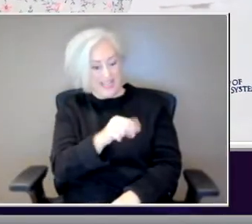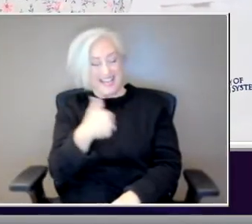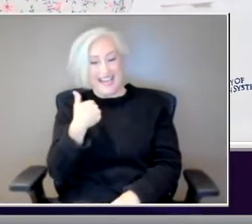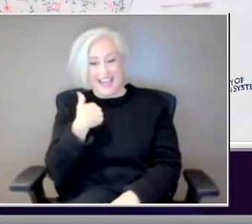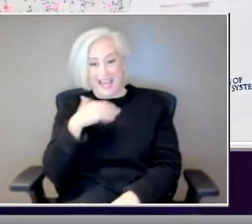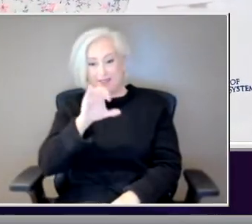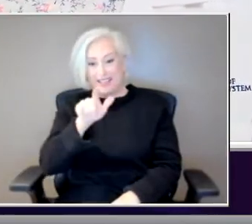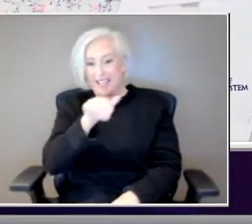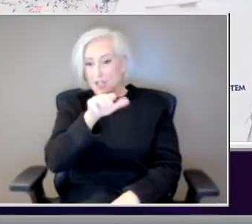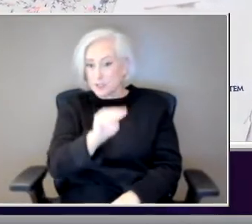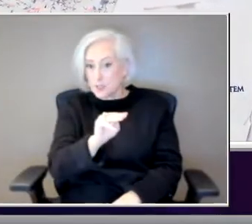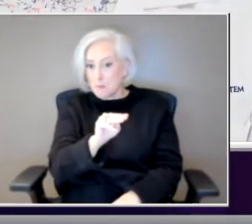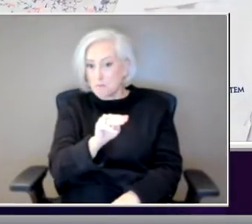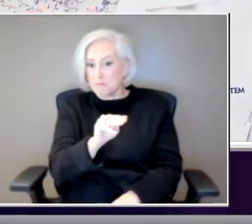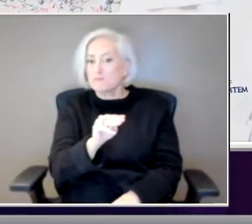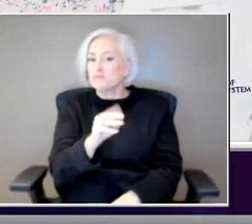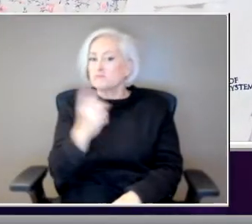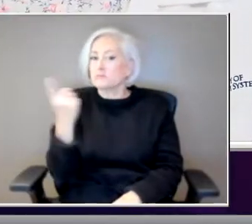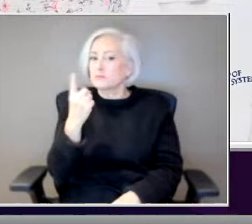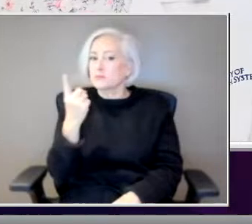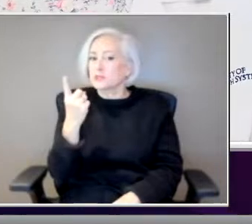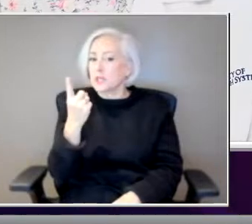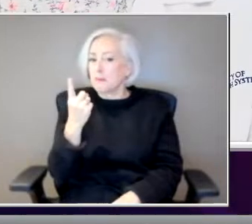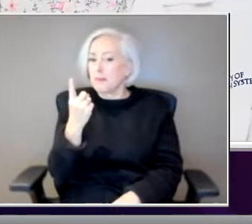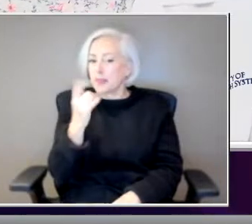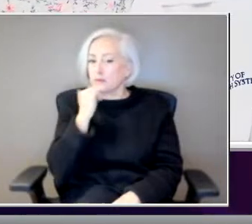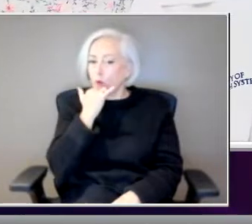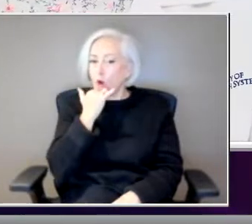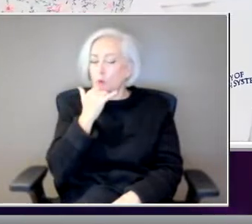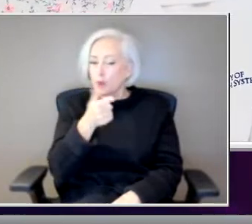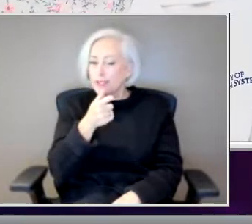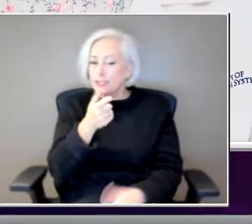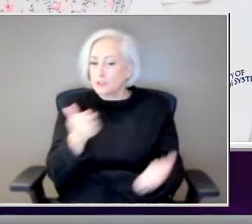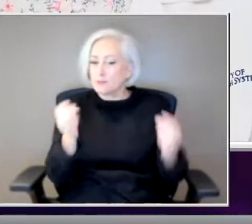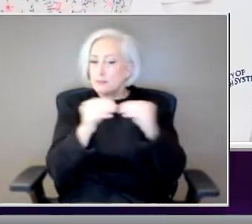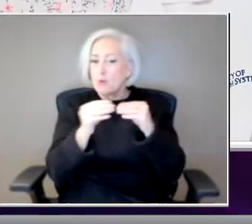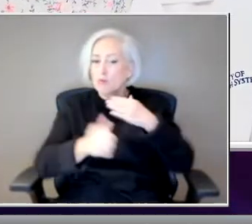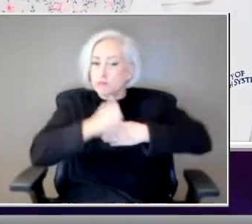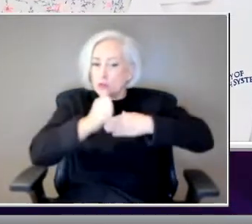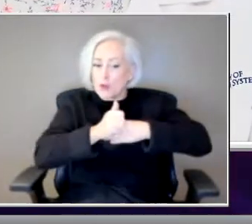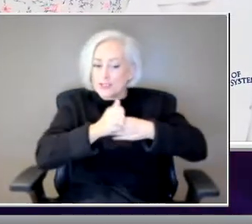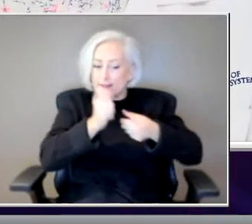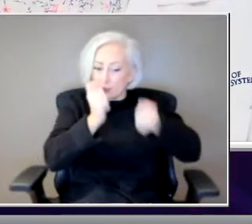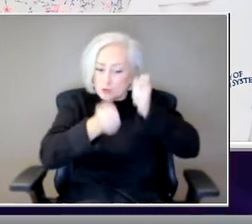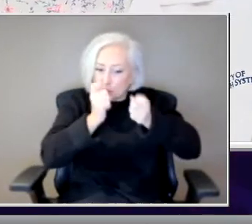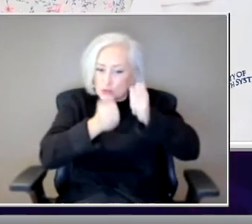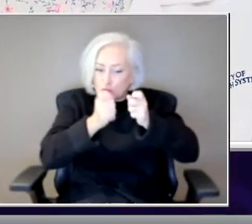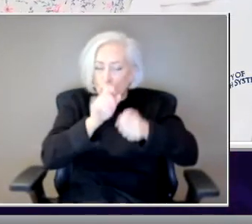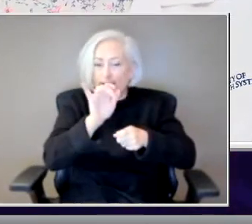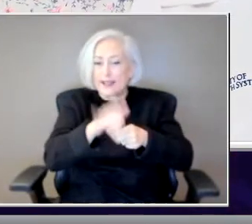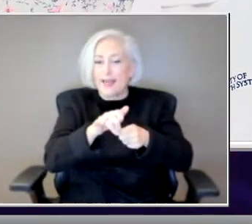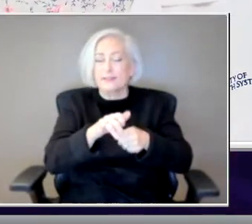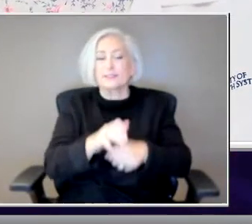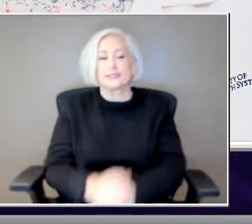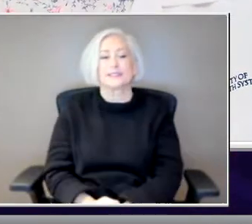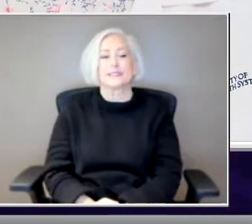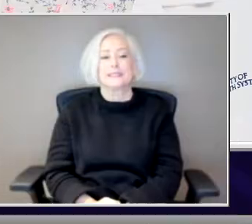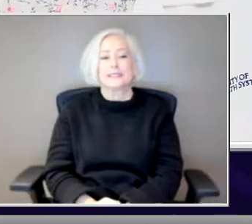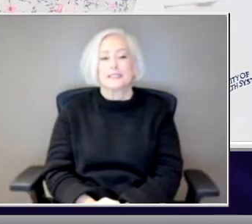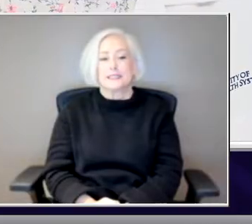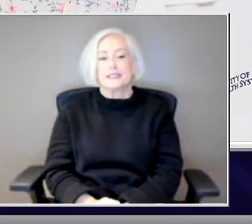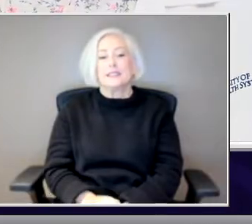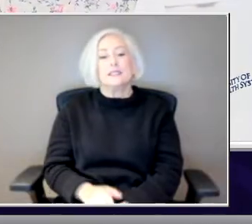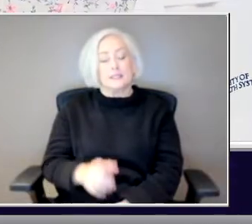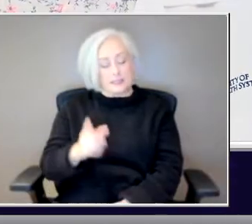is, we need to be more aggressive in controlling all the risk factors, the same risk factors I talk about. Genetics, we can't do anything about it, but blood pressure,